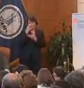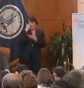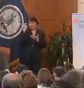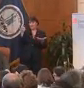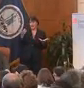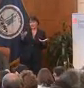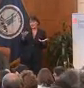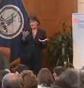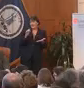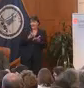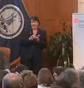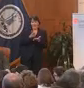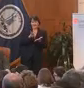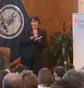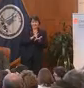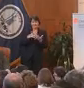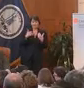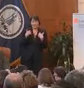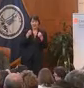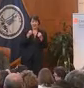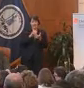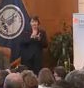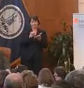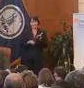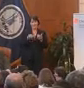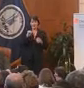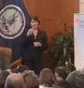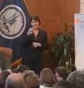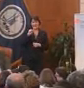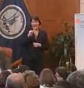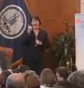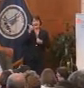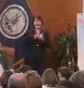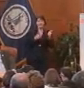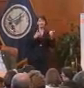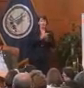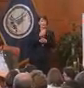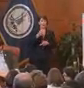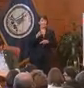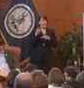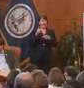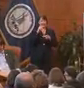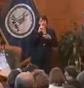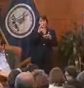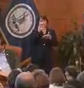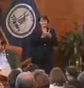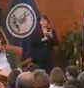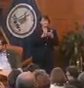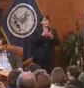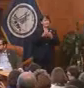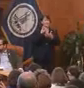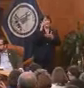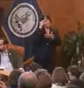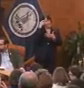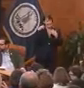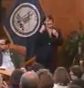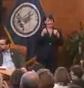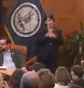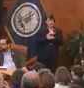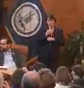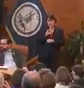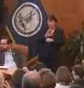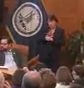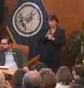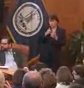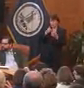health benefit and ACA subsidies. Every proposed new plan would undermine or eliminate this coverage. Will you promise to vote against